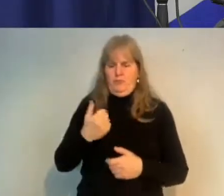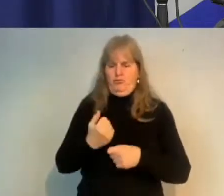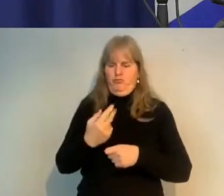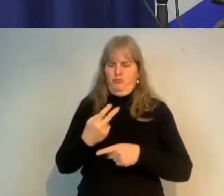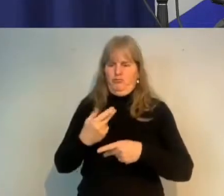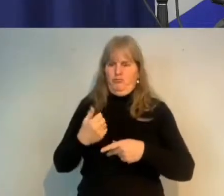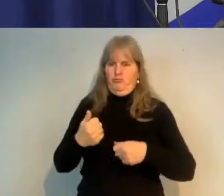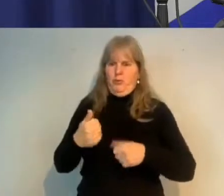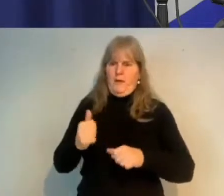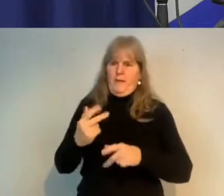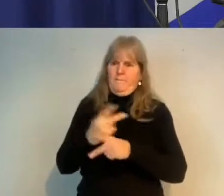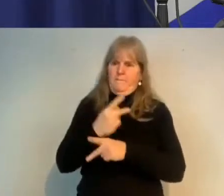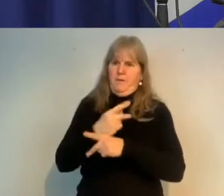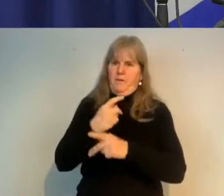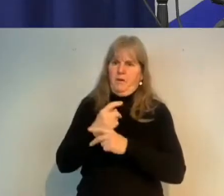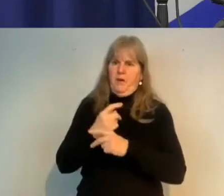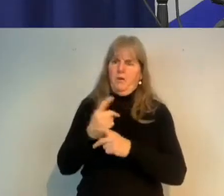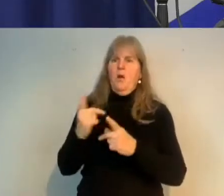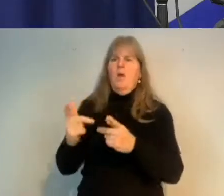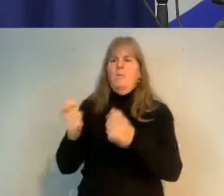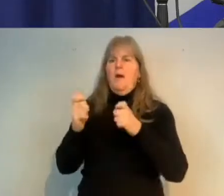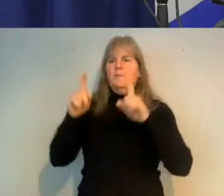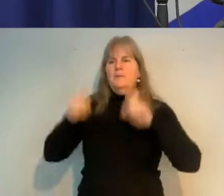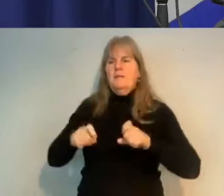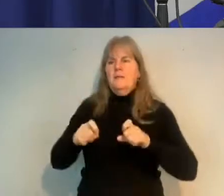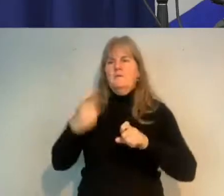testing kits for those who want them.